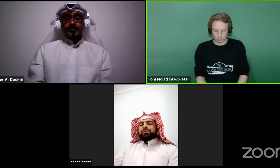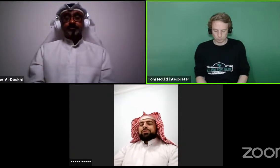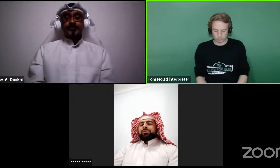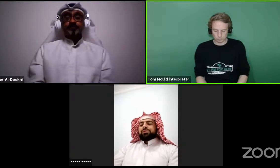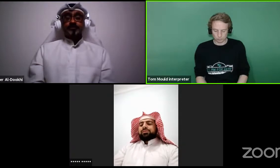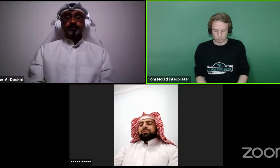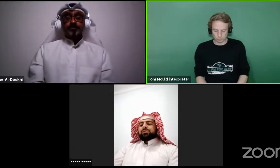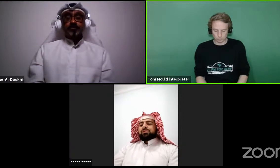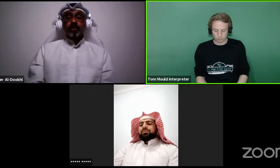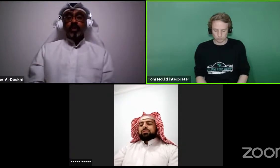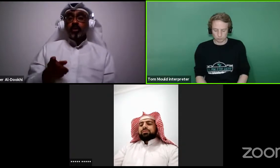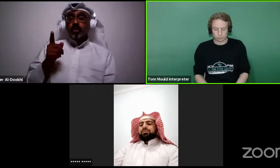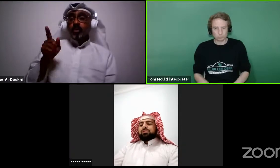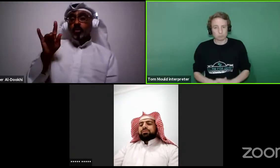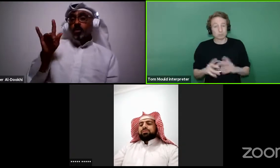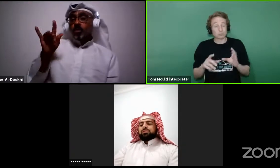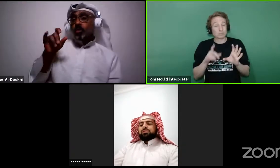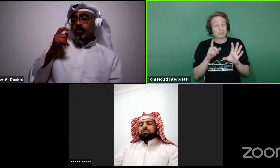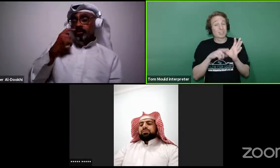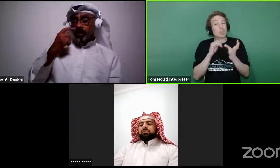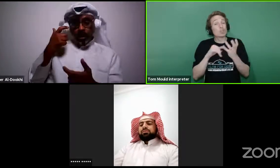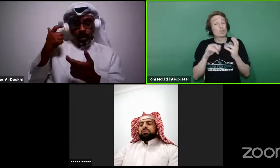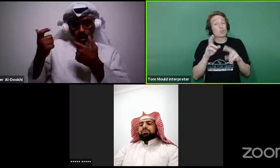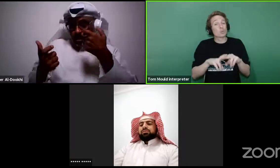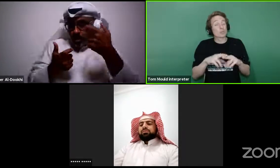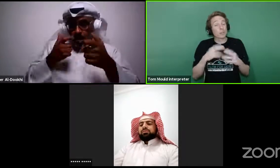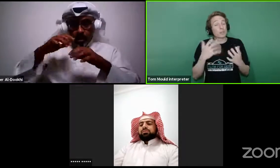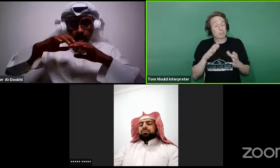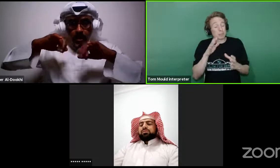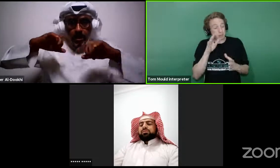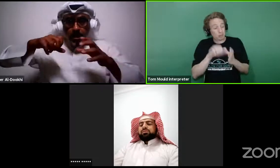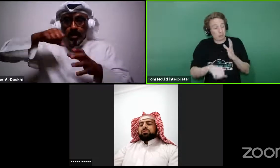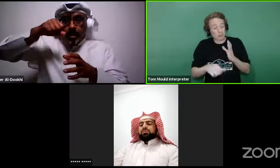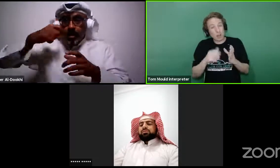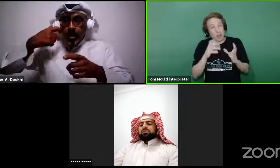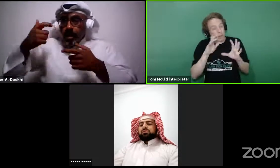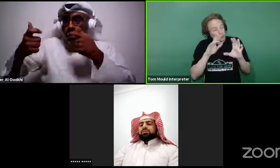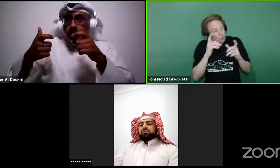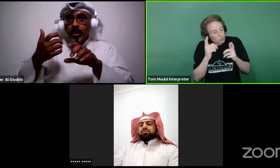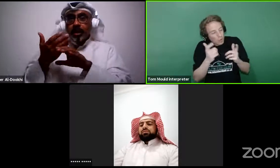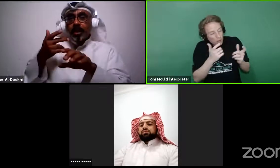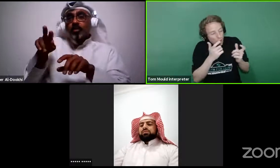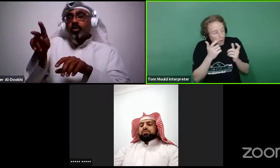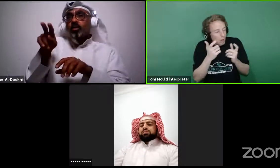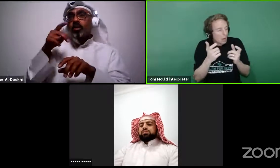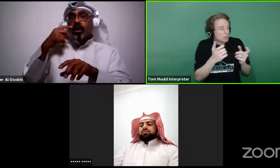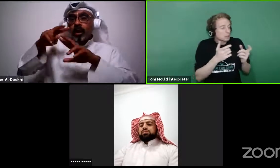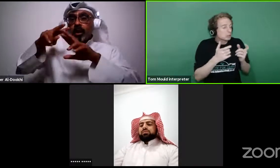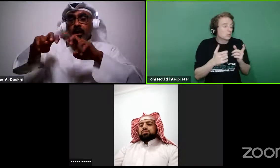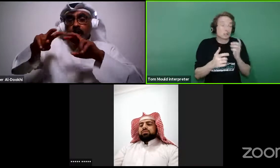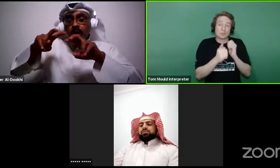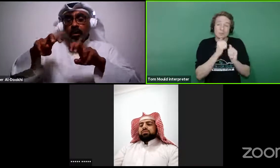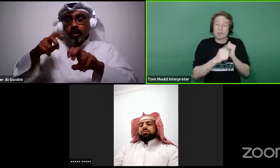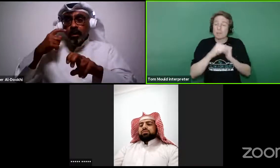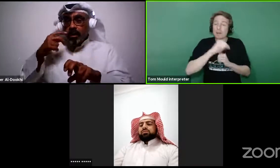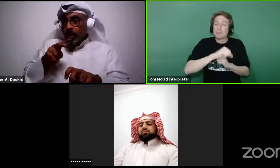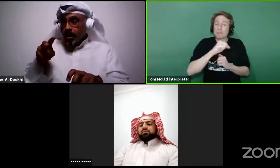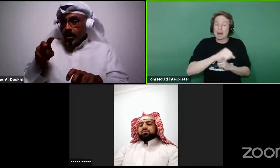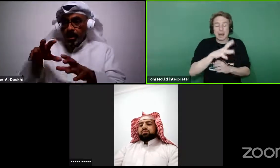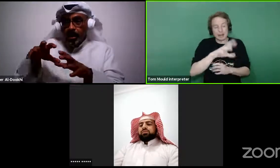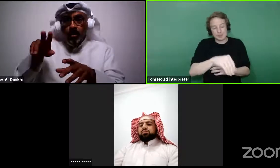So he, Joseph, began the search in their bags before the bag of his brother. Then he brought it out of his brother's